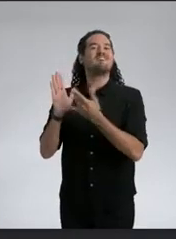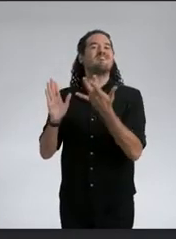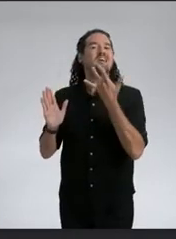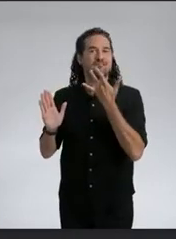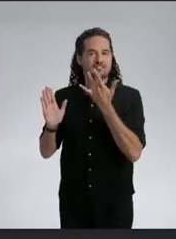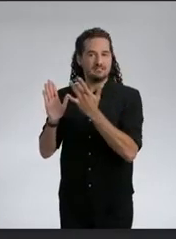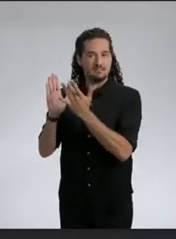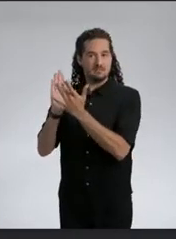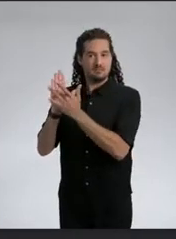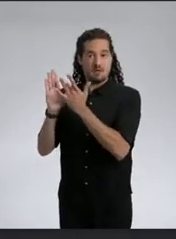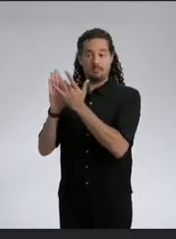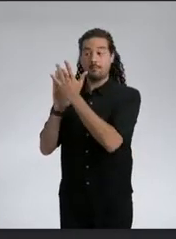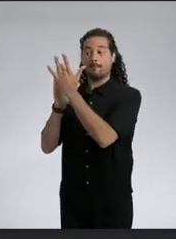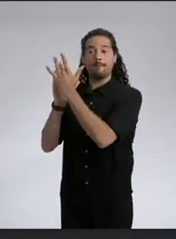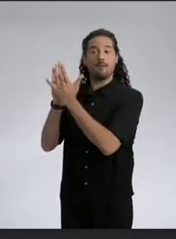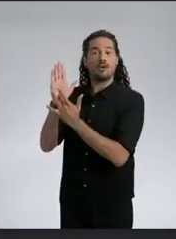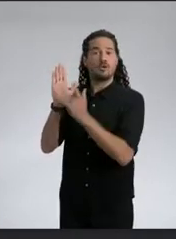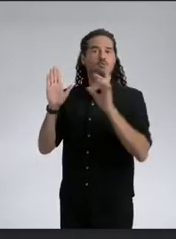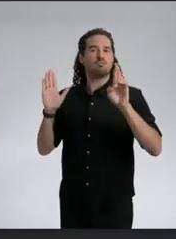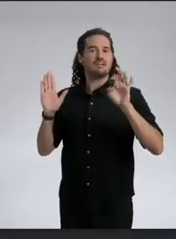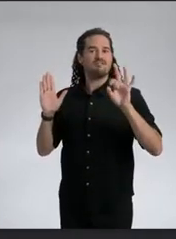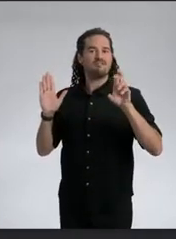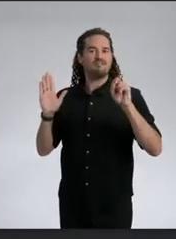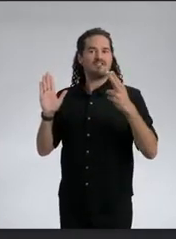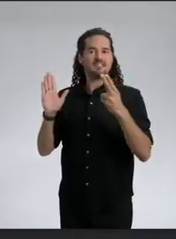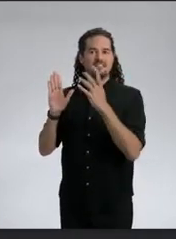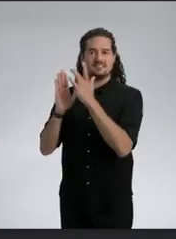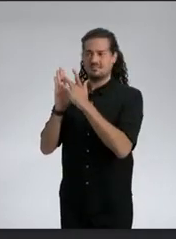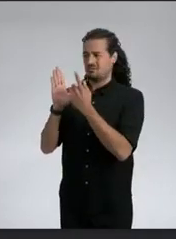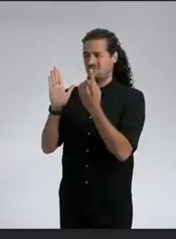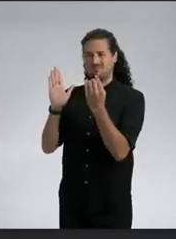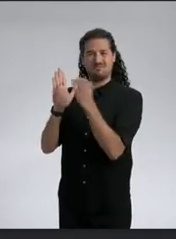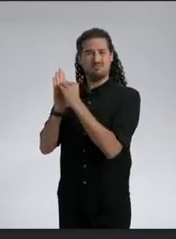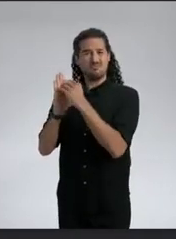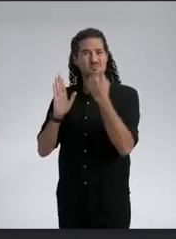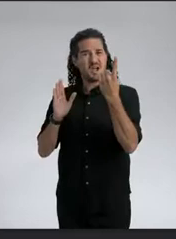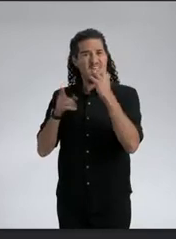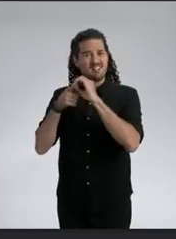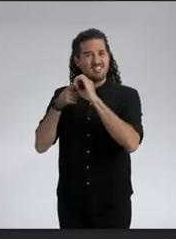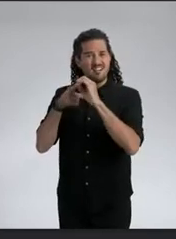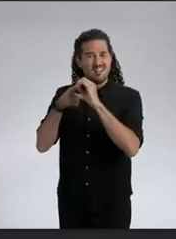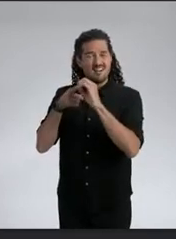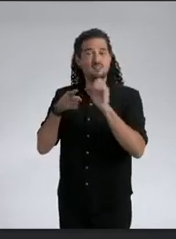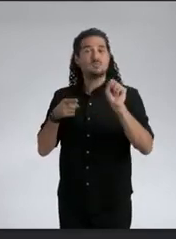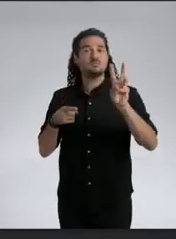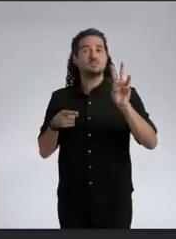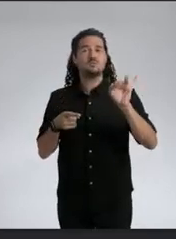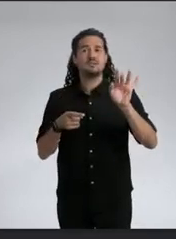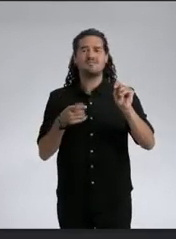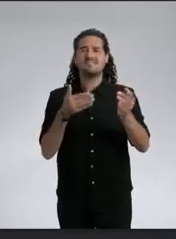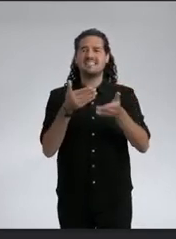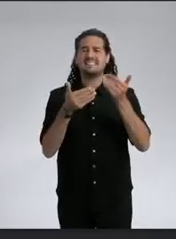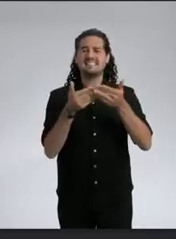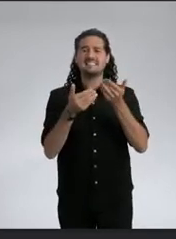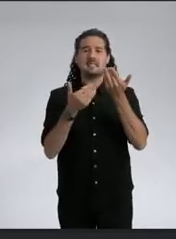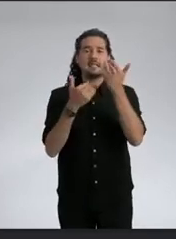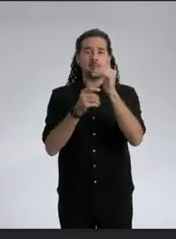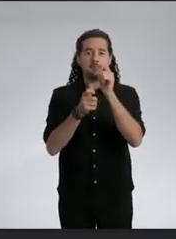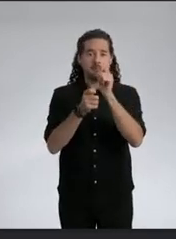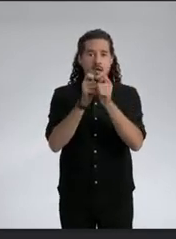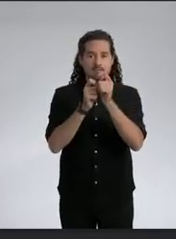to refresh is just one more line. And Swift now makes it easy to limit a modifier to a single